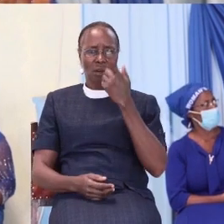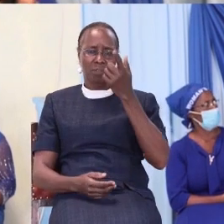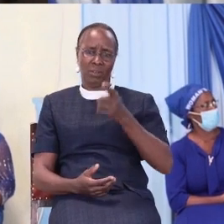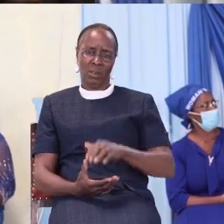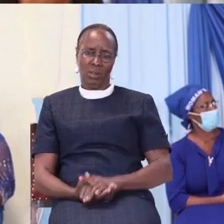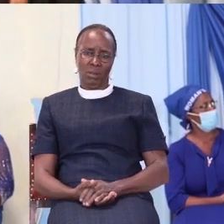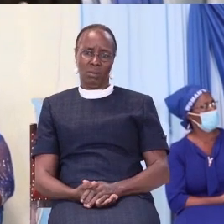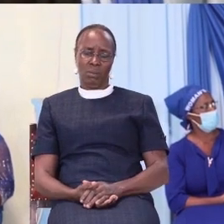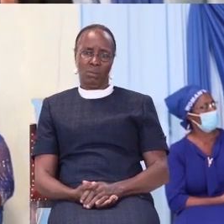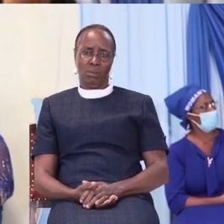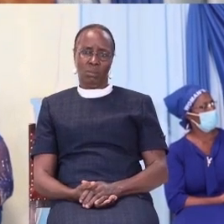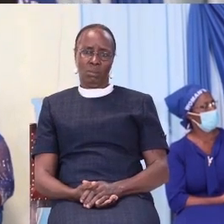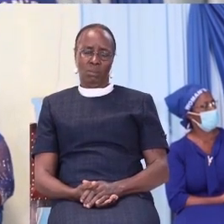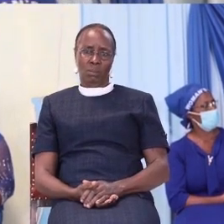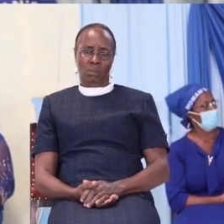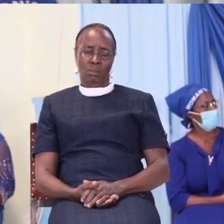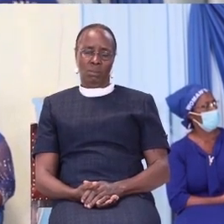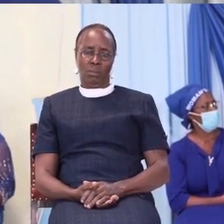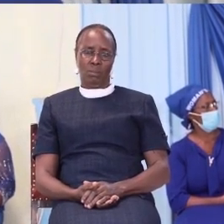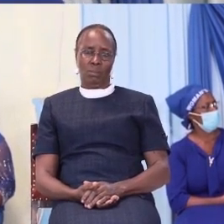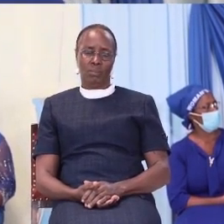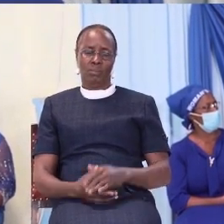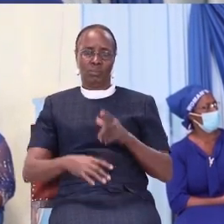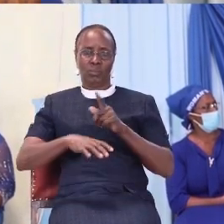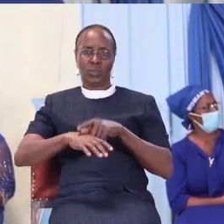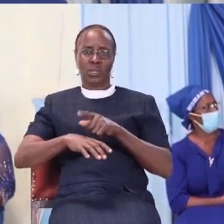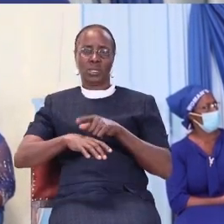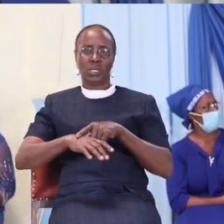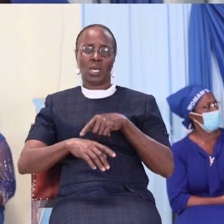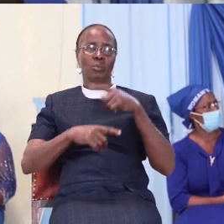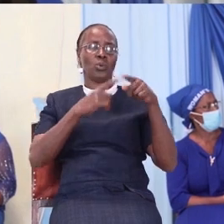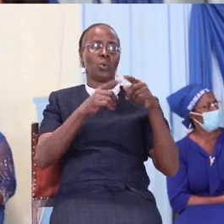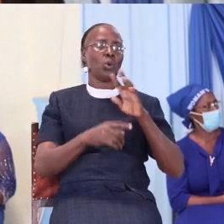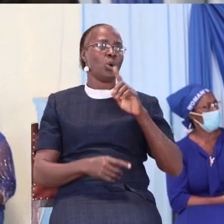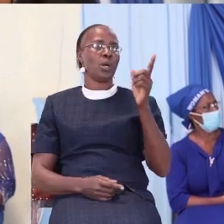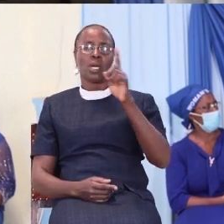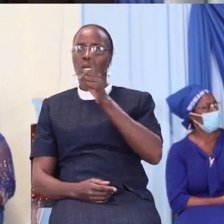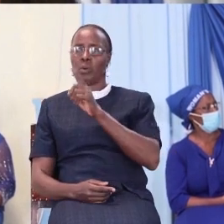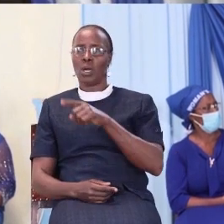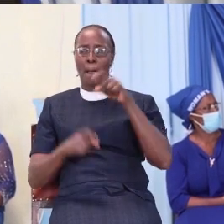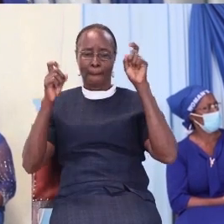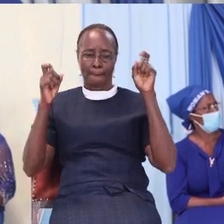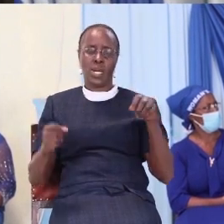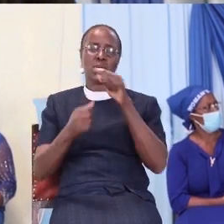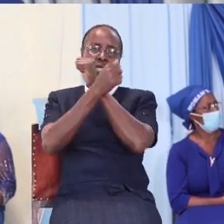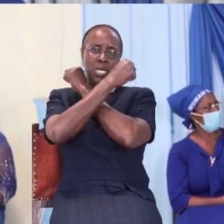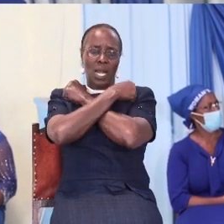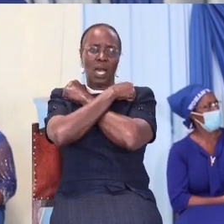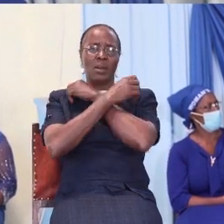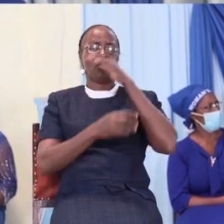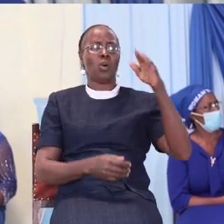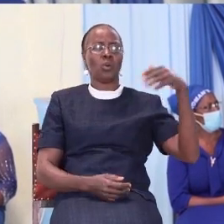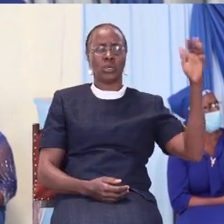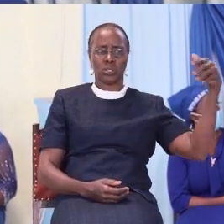God's love goes beyond every time, every place, every circumstance. It is from everlasting to